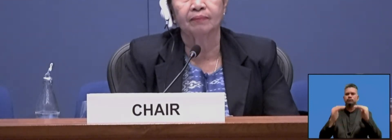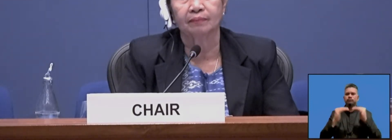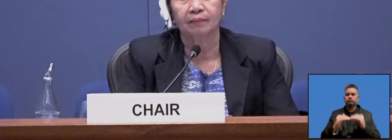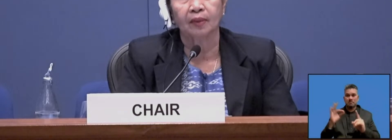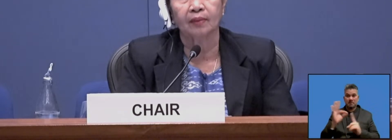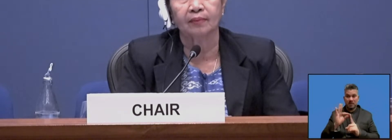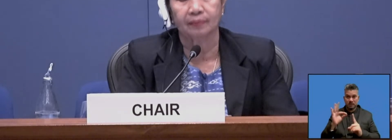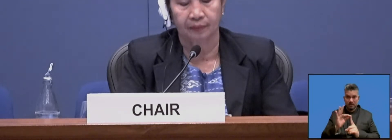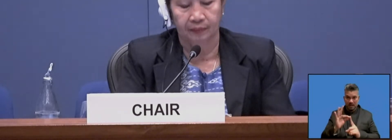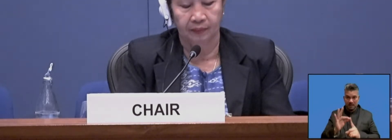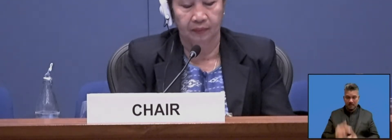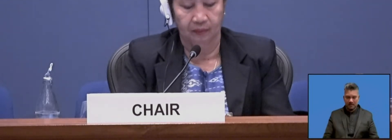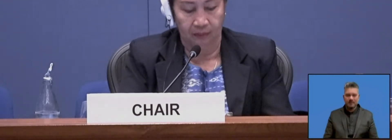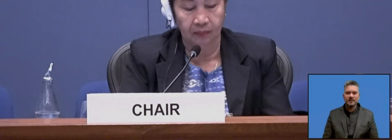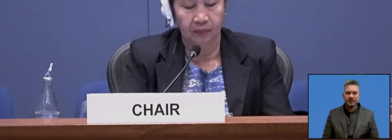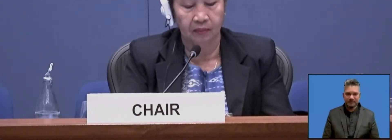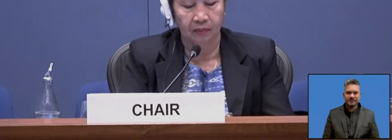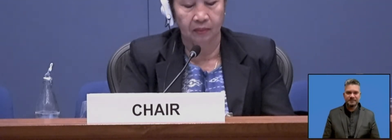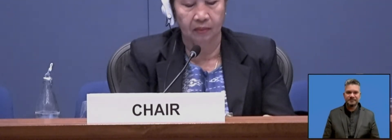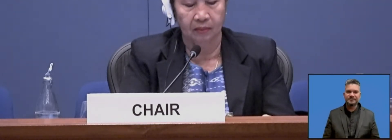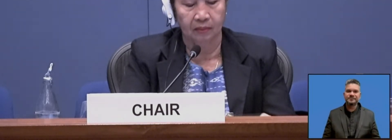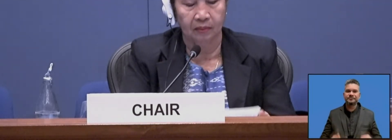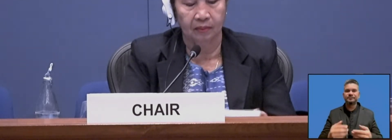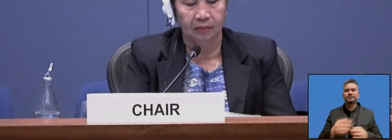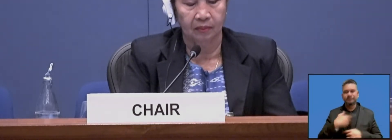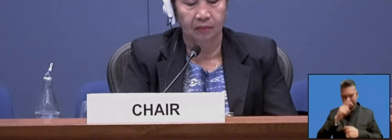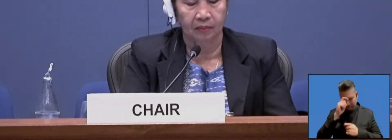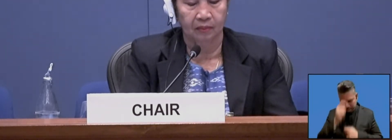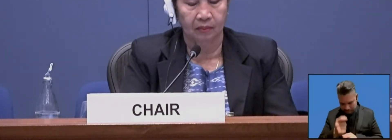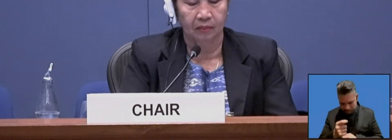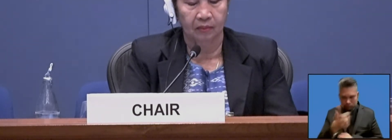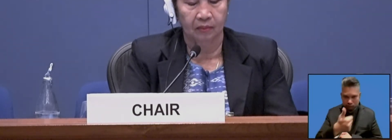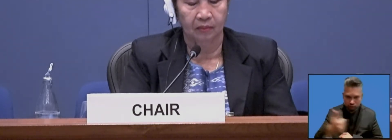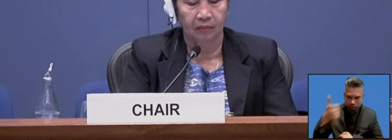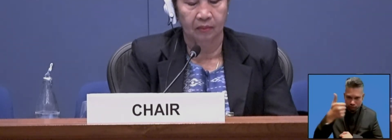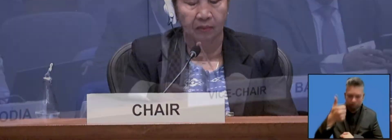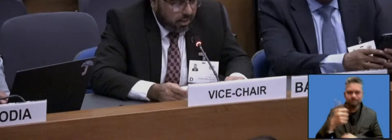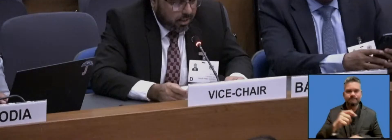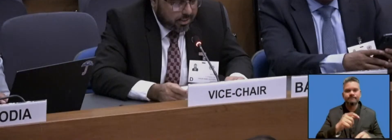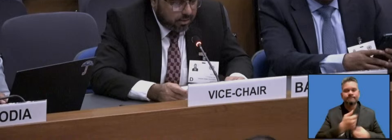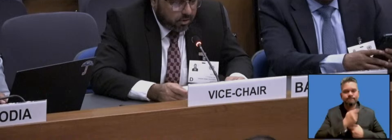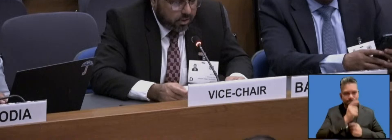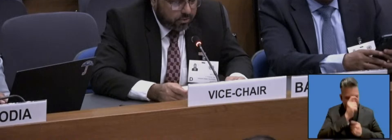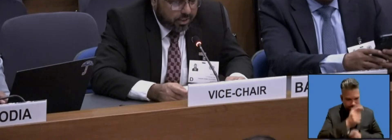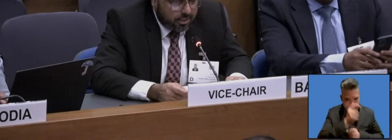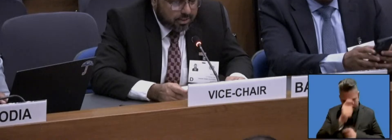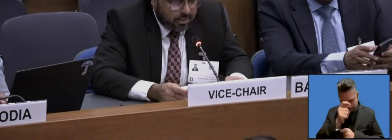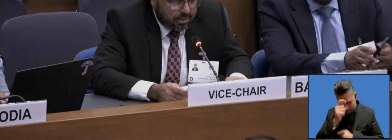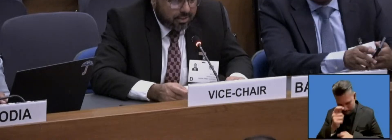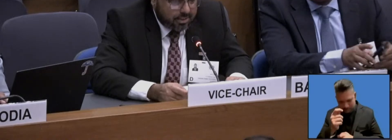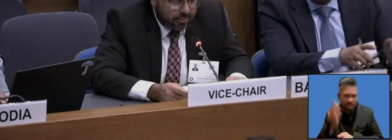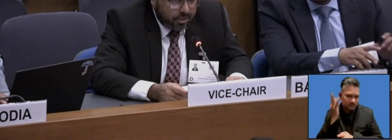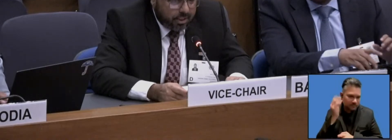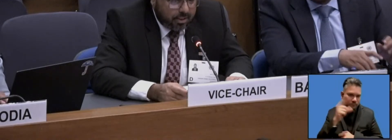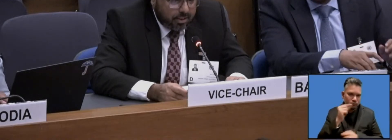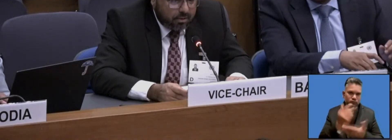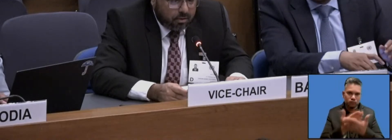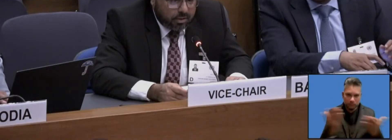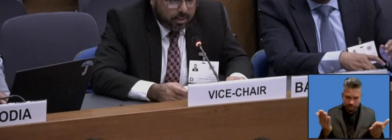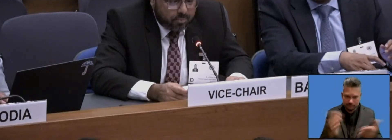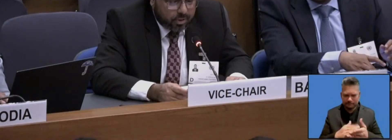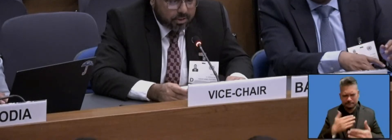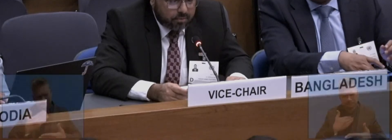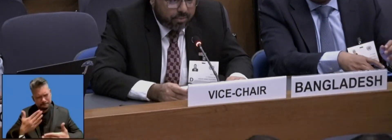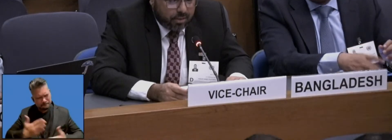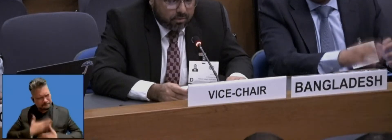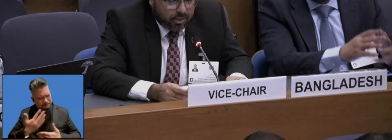Madam Chair, Excellencies, distinguished delegates, ladies and gentlemen. It's an honor to address this esteemed gathering on